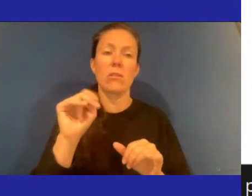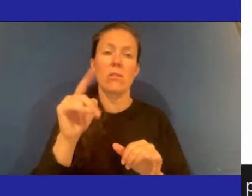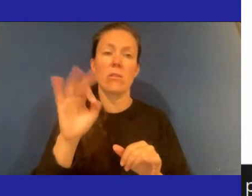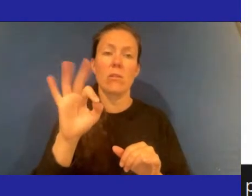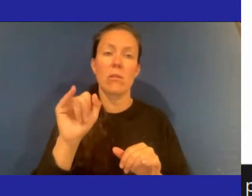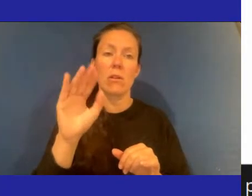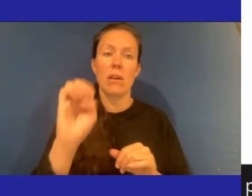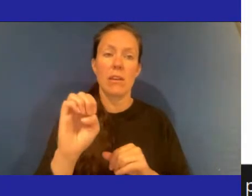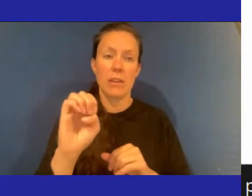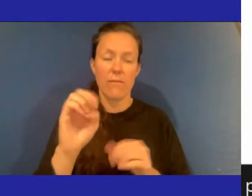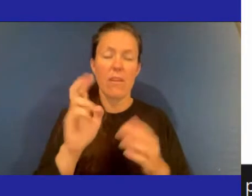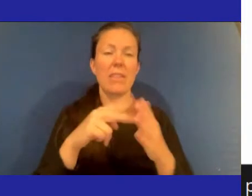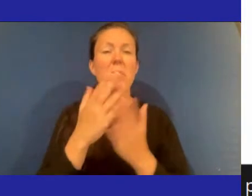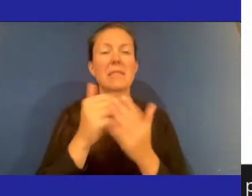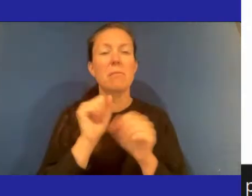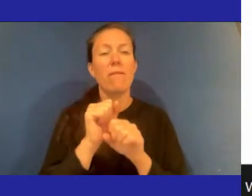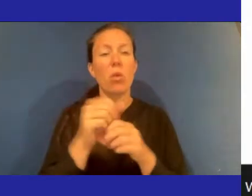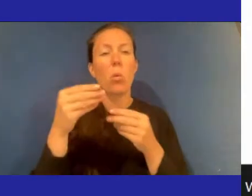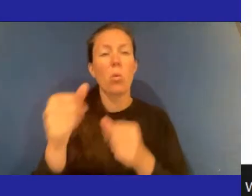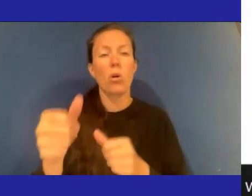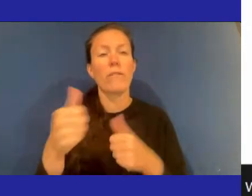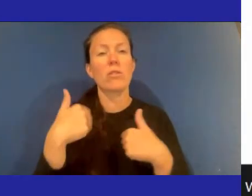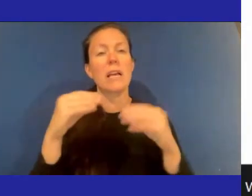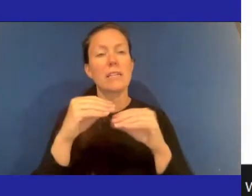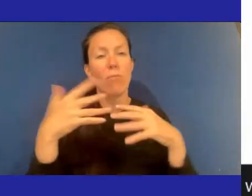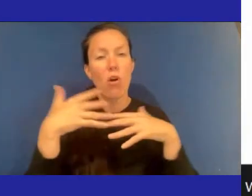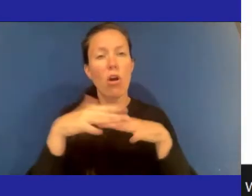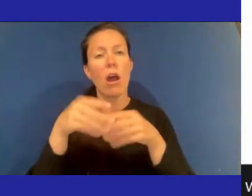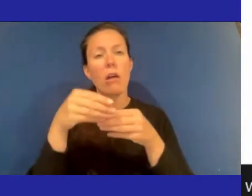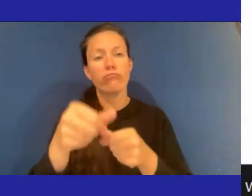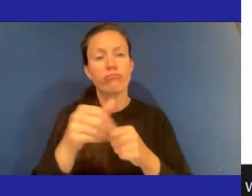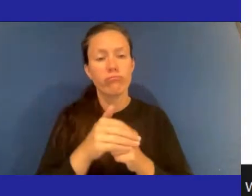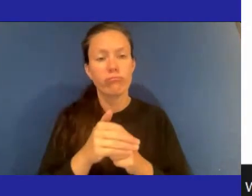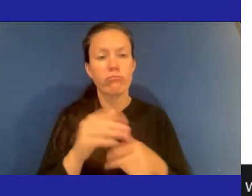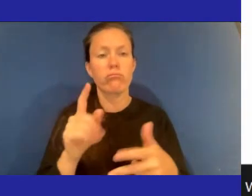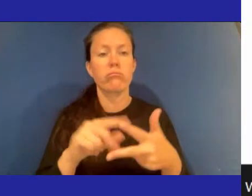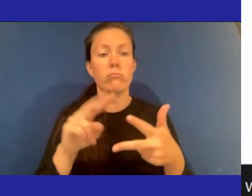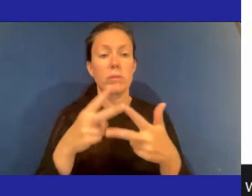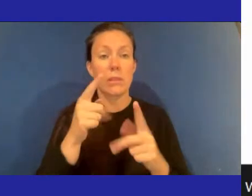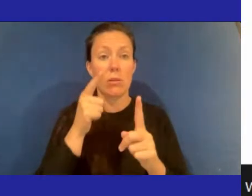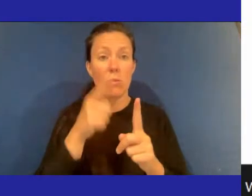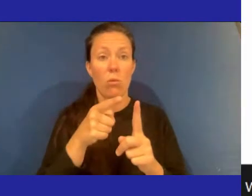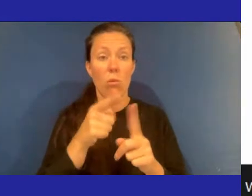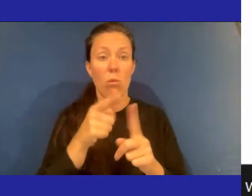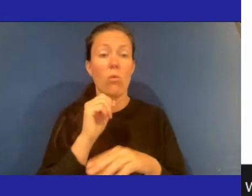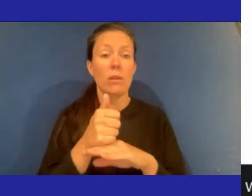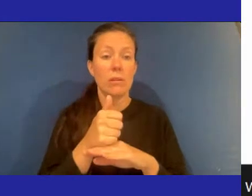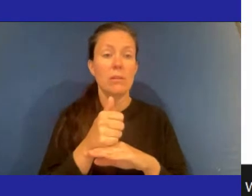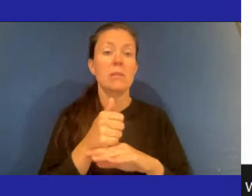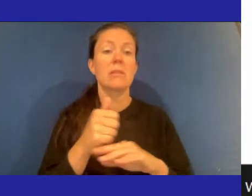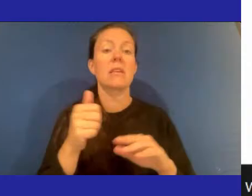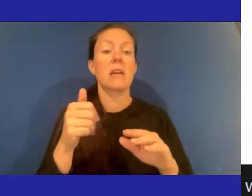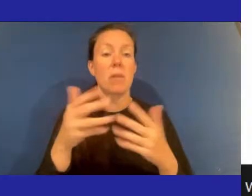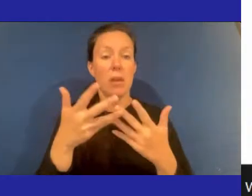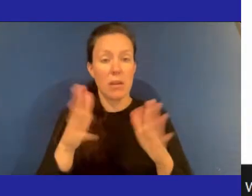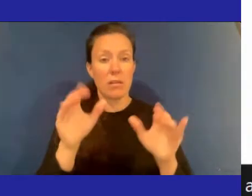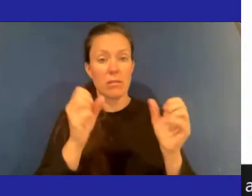smoother workflows and ensure seamless integration. Second, we aim to create an enterprise-wide strategy for the optimal